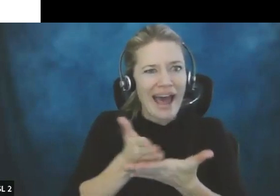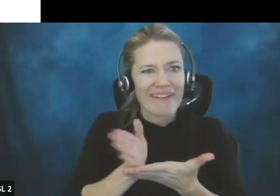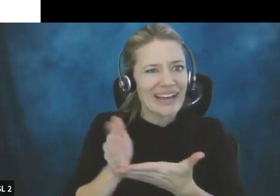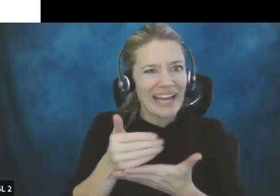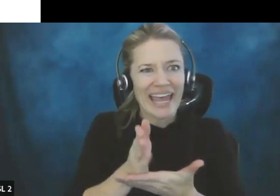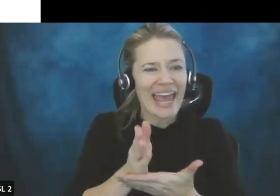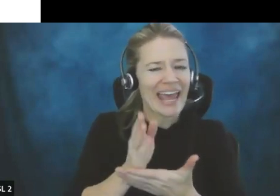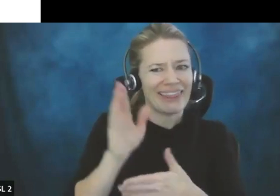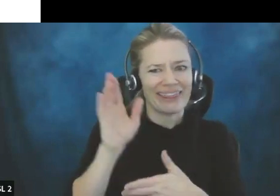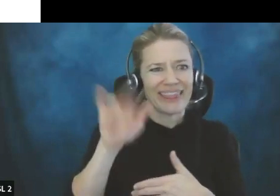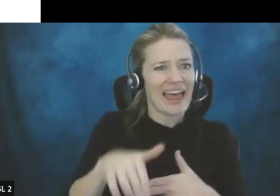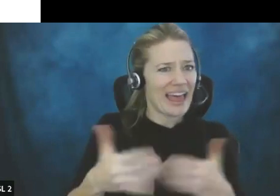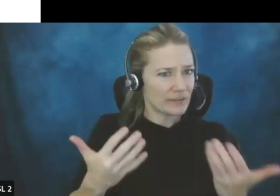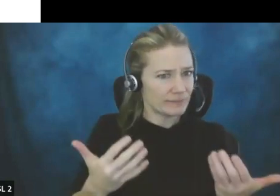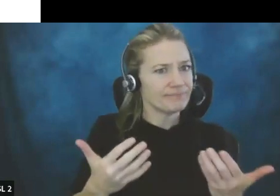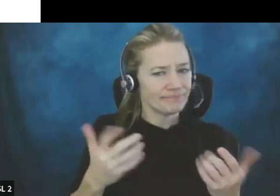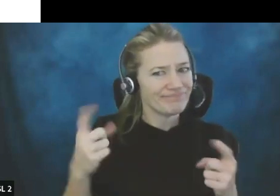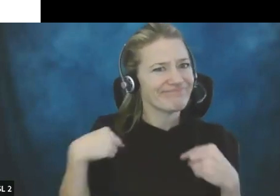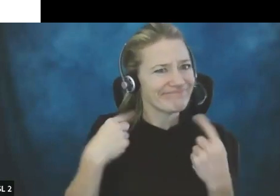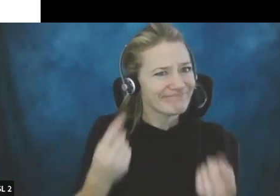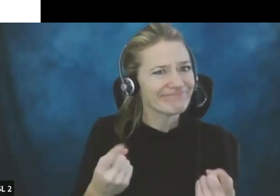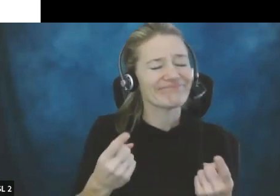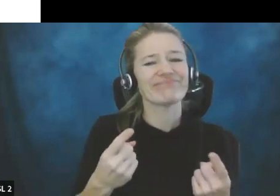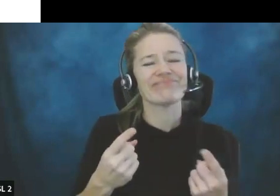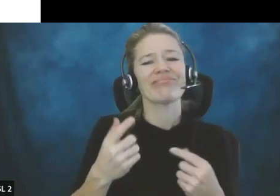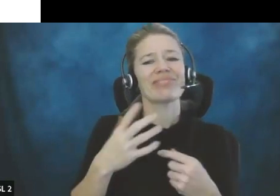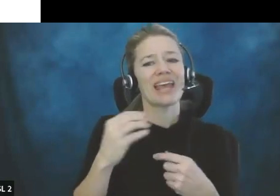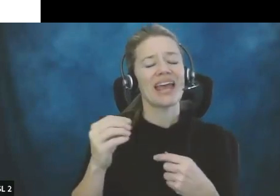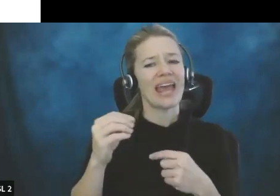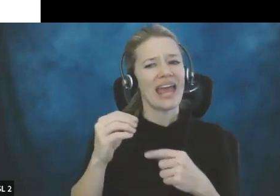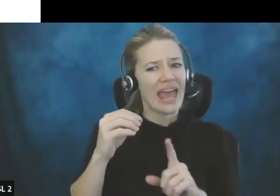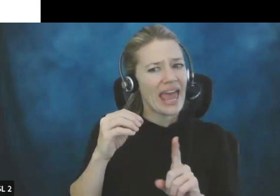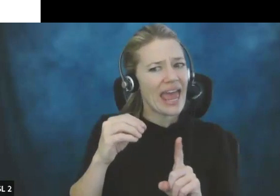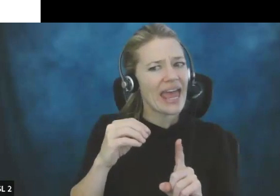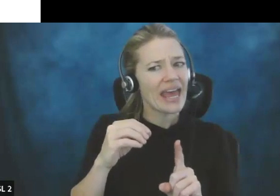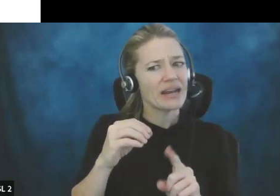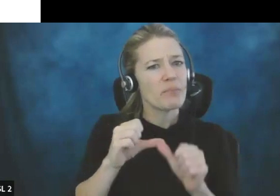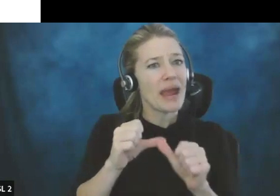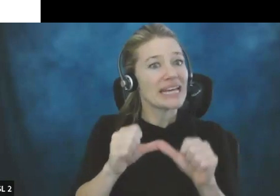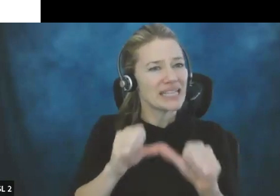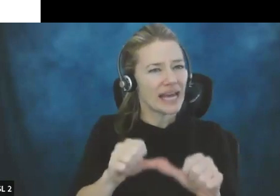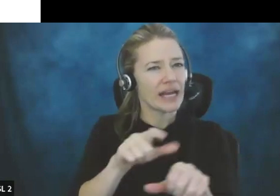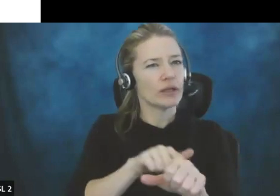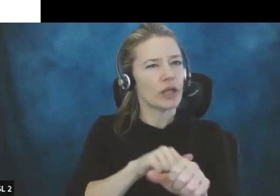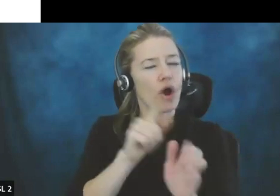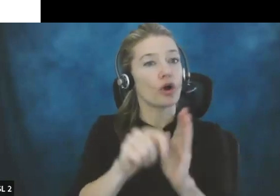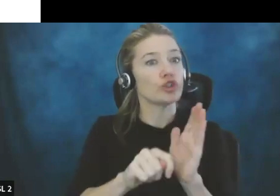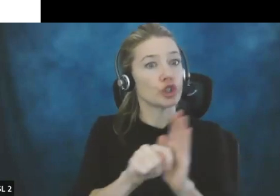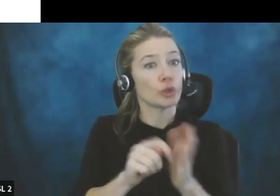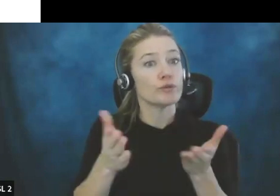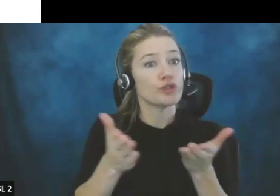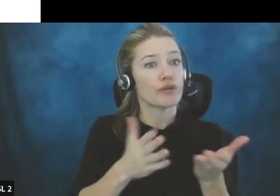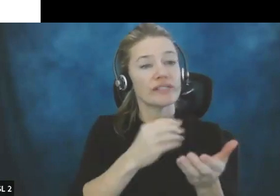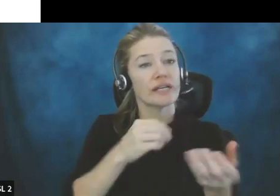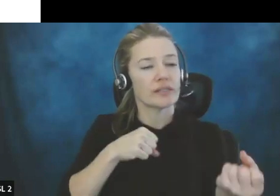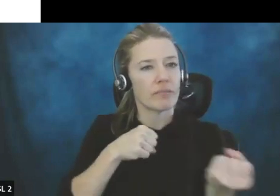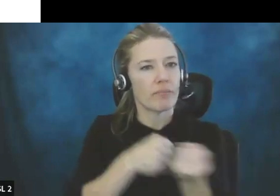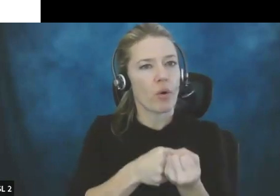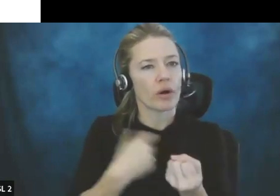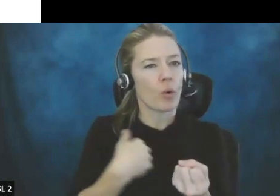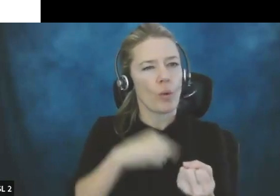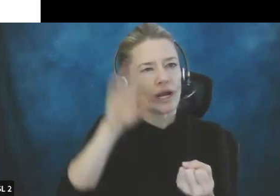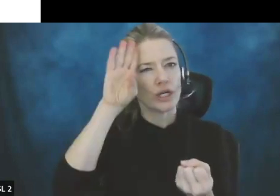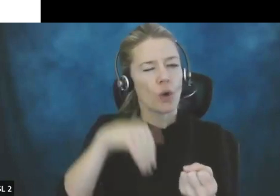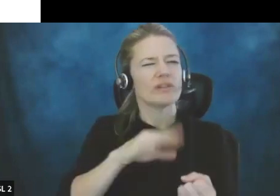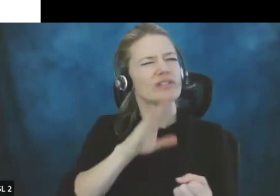been navigating through the fragmentation and maze of long-term services and supports. And we know that this is daunting